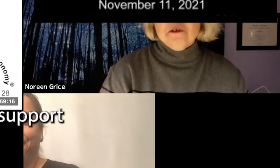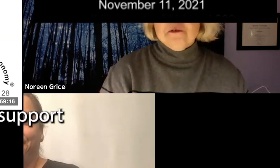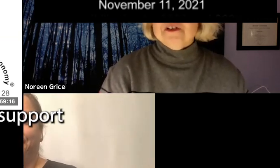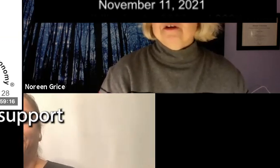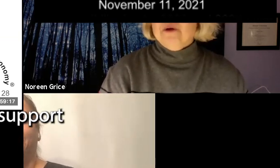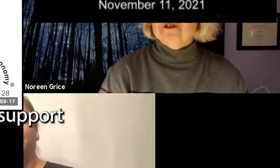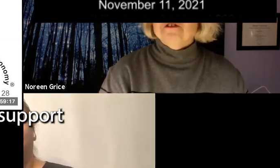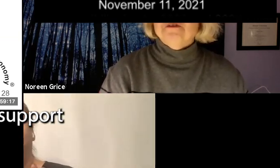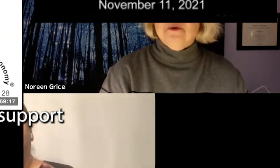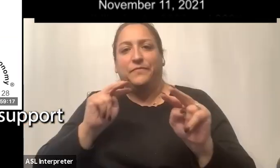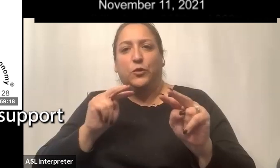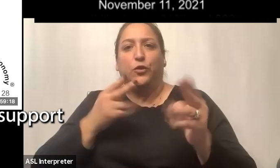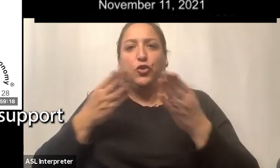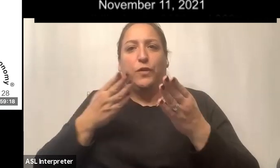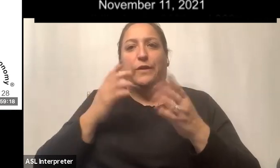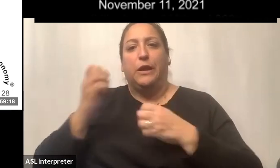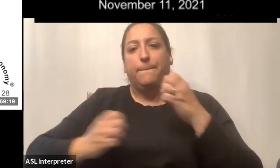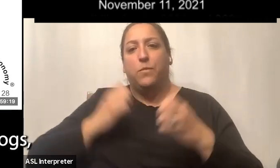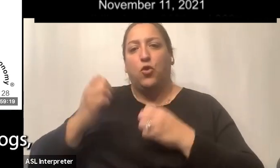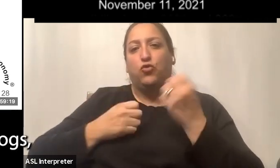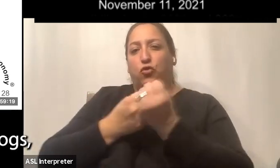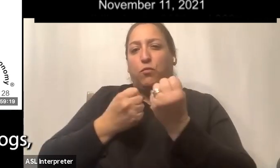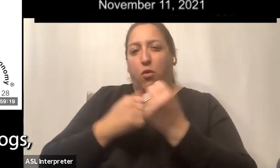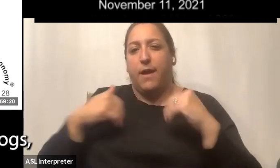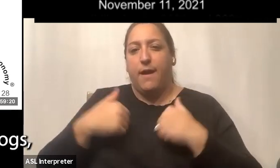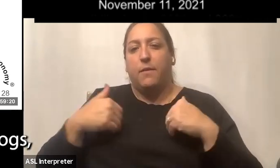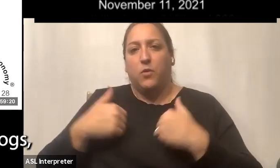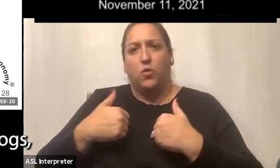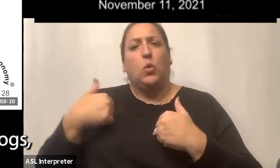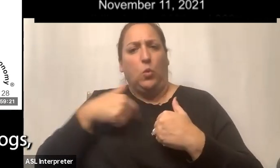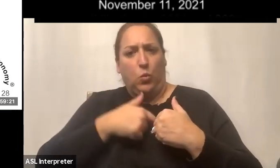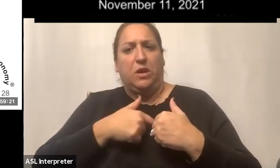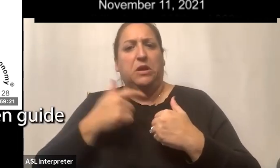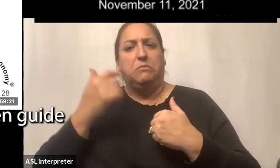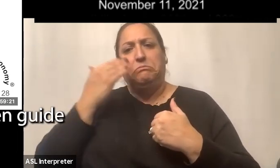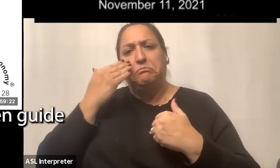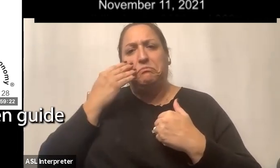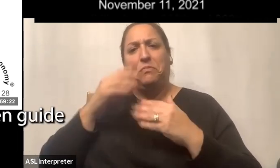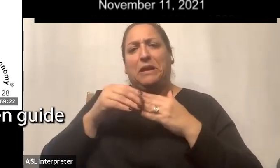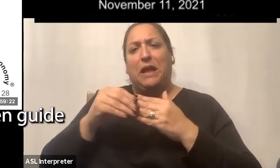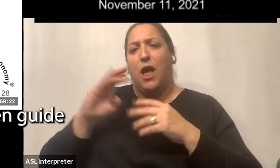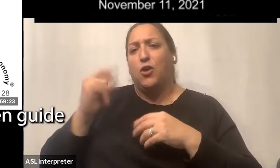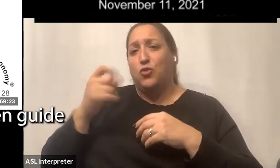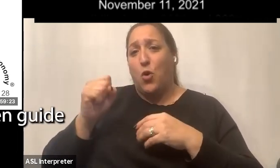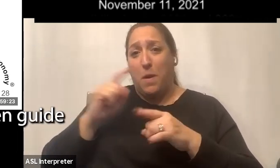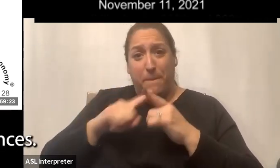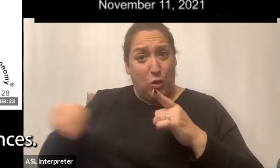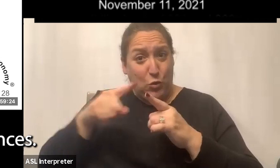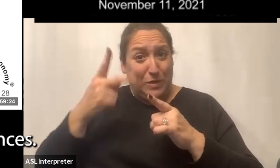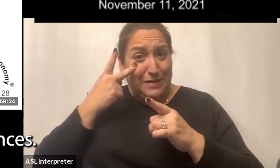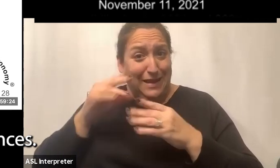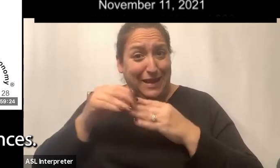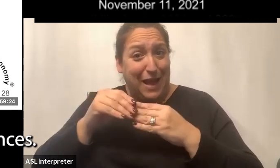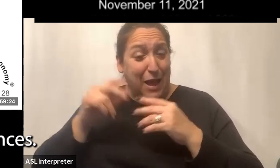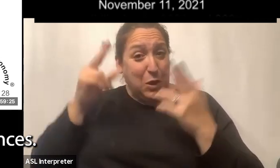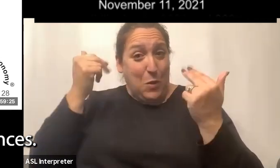Anticipate service and emotional support animals. We're all familiar with guide dogs, but I don't know if you've ever seen guide ponies. I